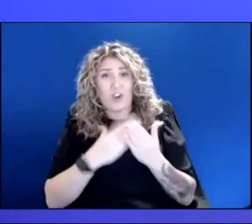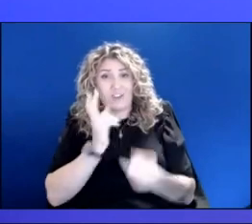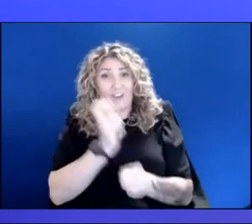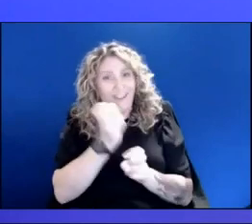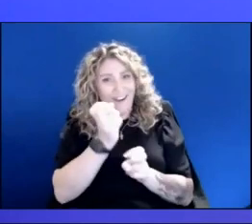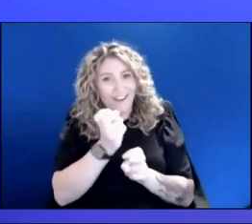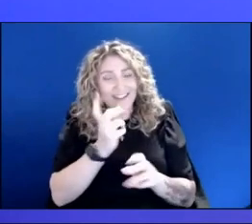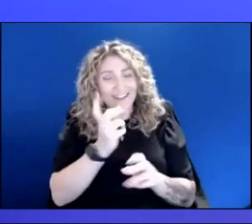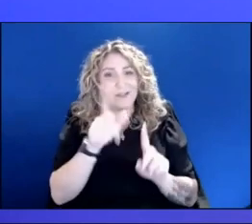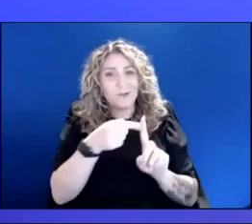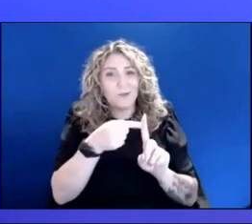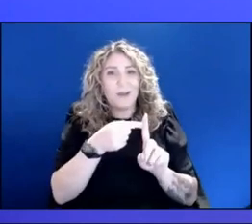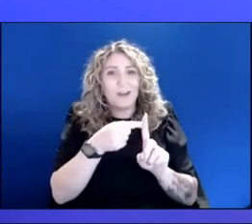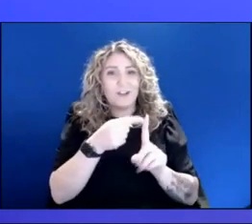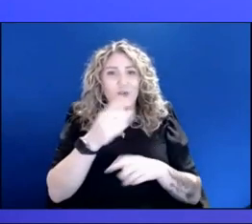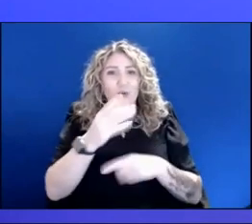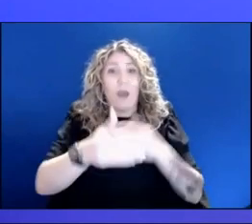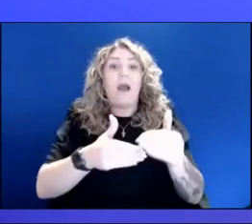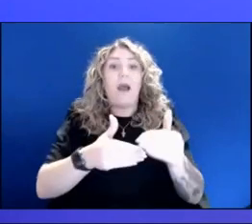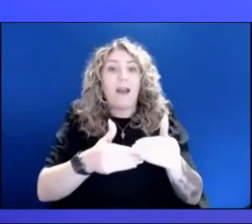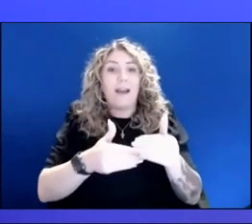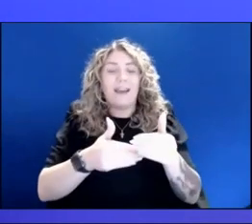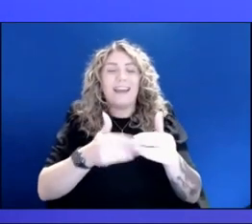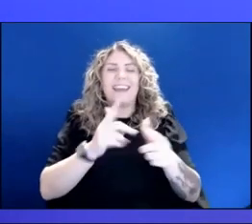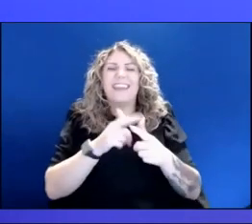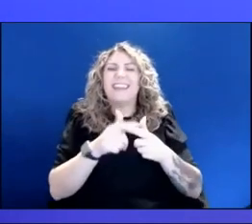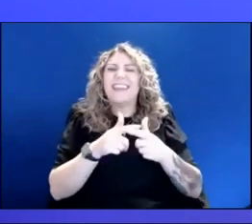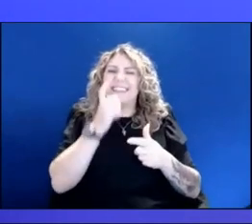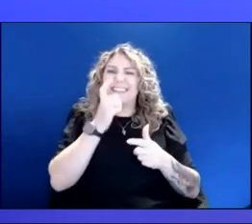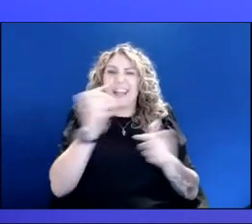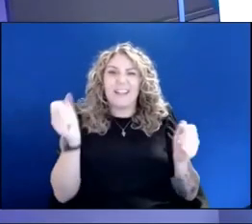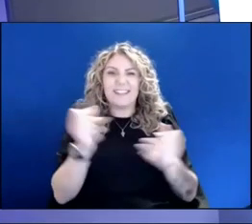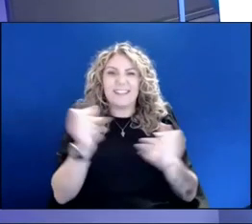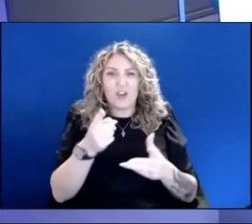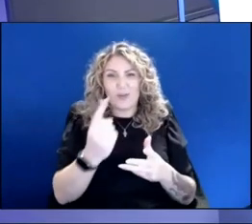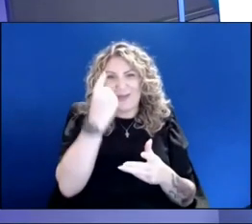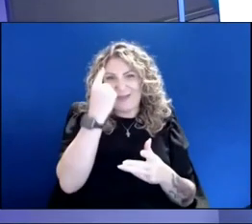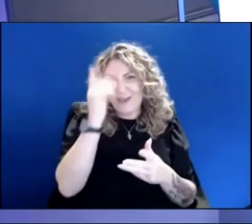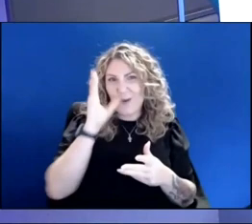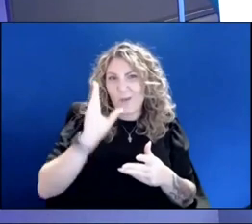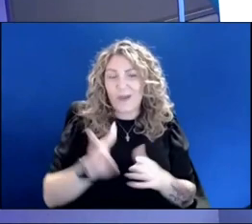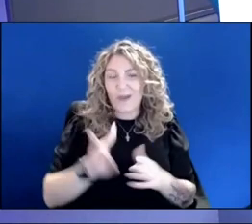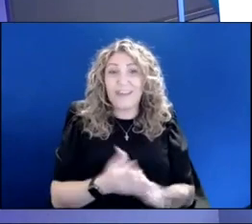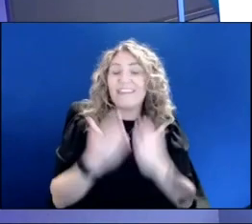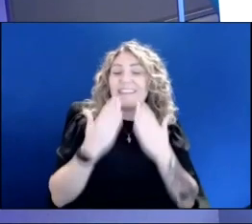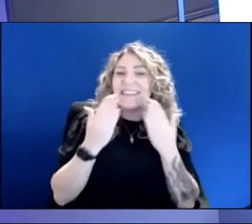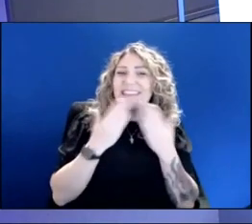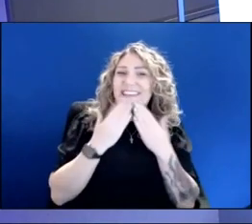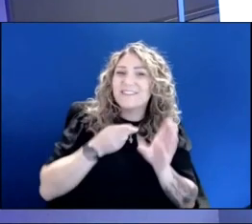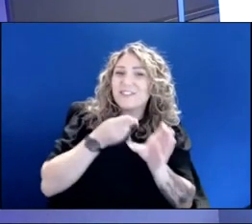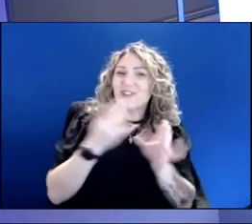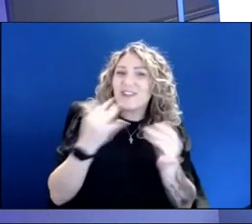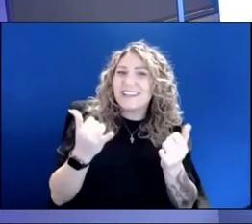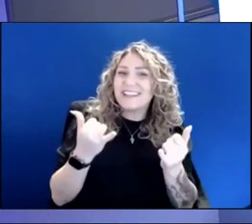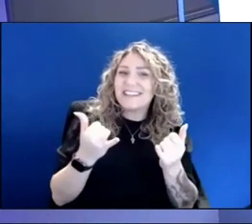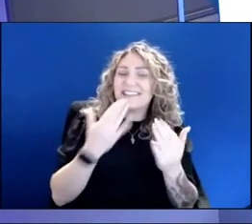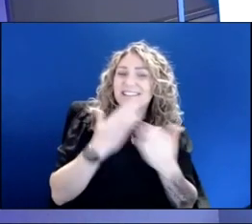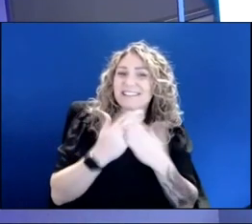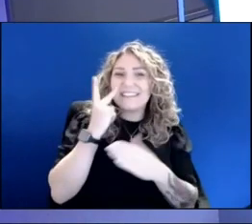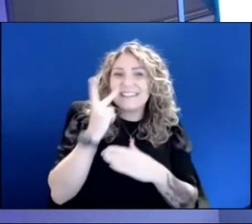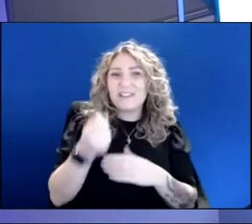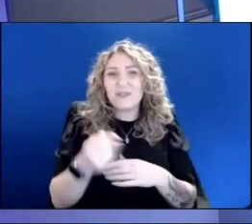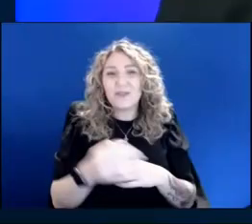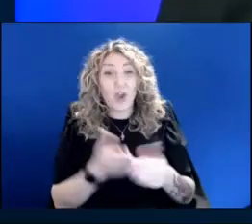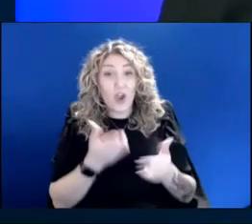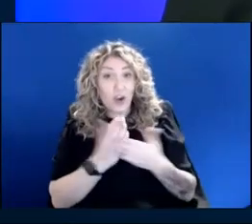first step, it usually isn't as scary as you think it's going to be. Thanks for sitting in with me today. Always good to see you. Thanks for having us. All right, Dr.